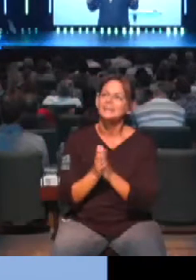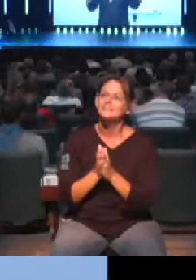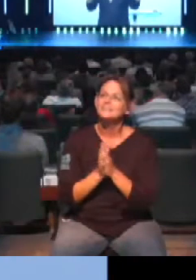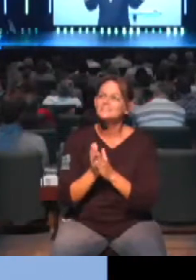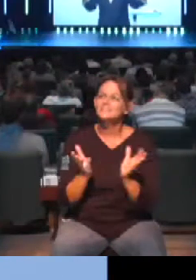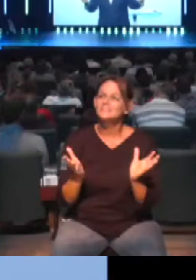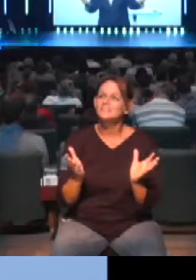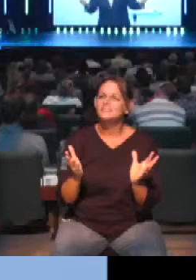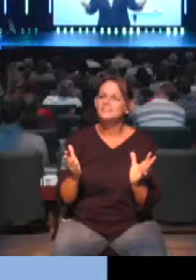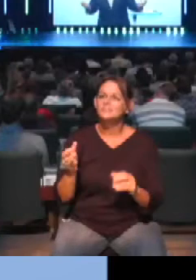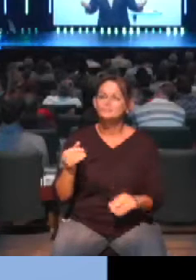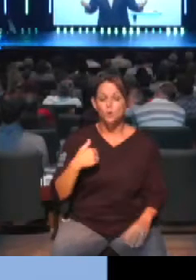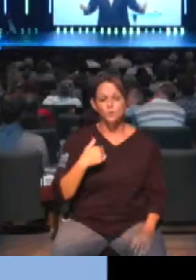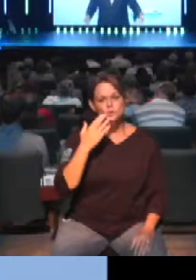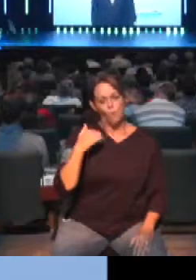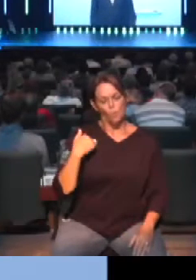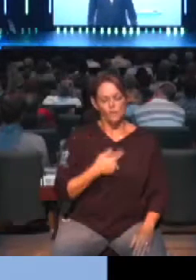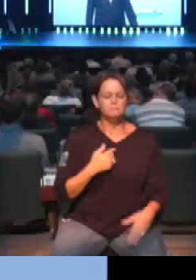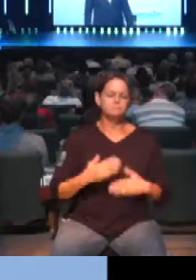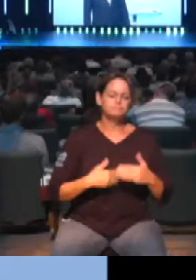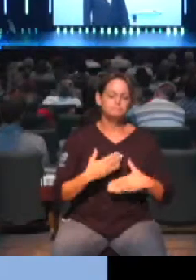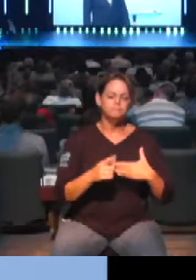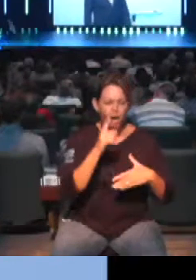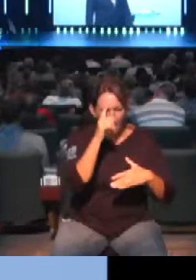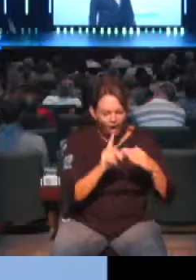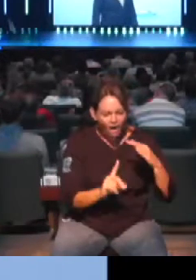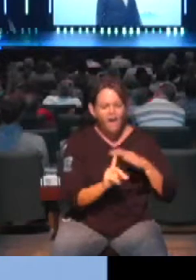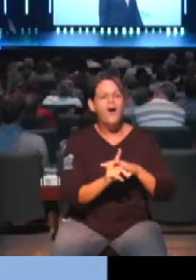ever occurred to God.